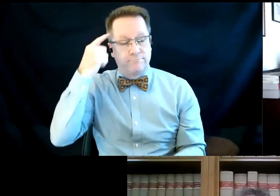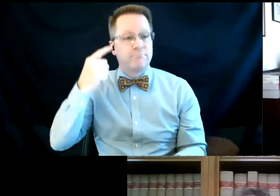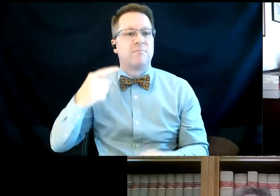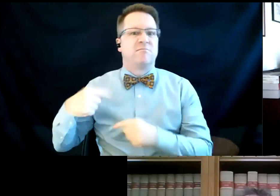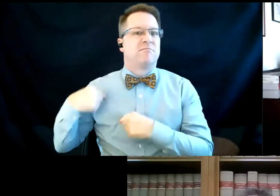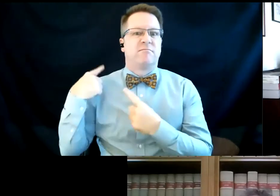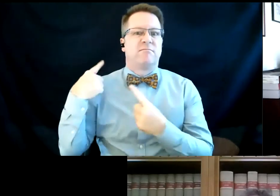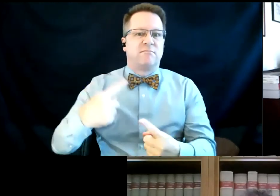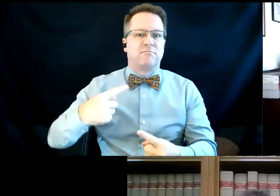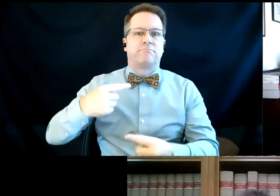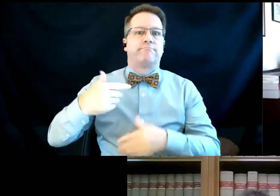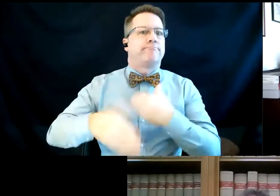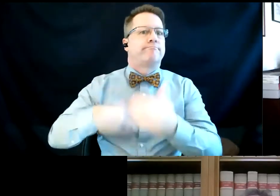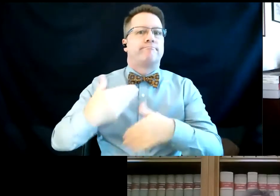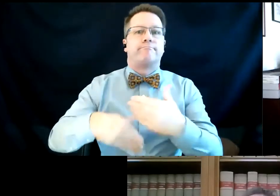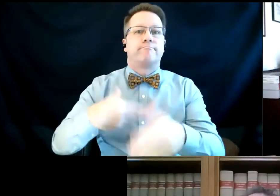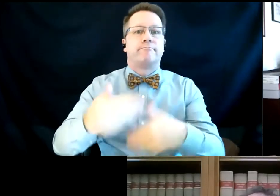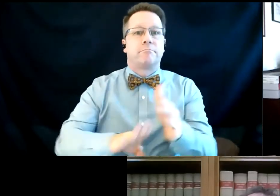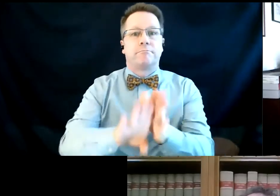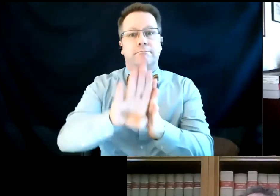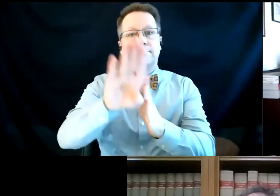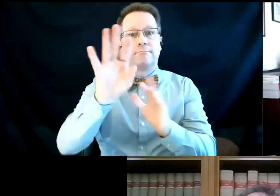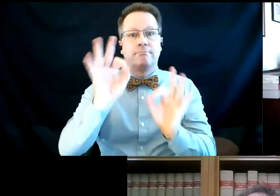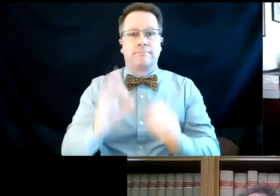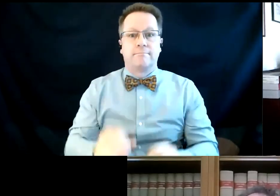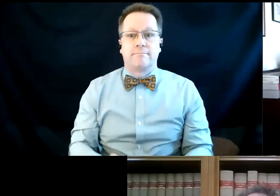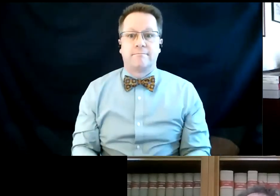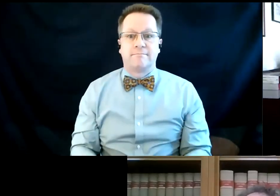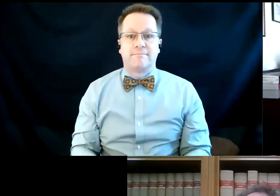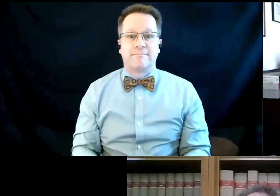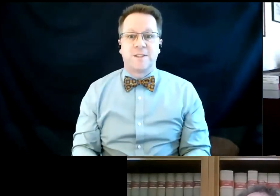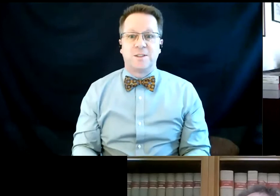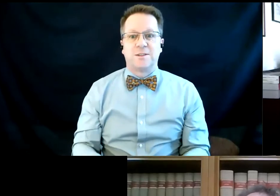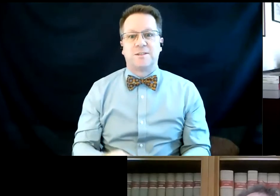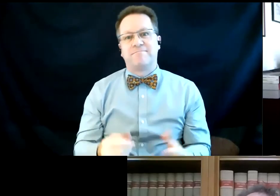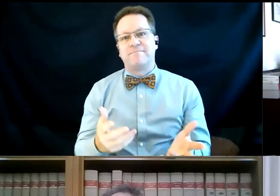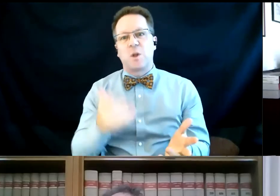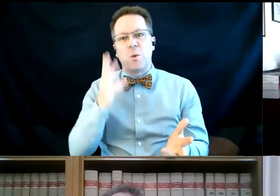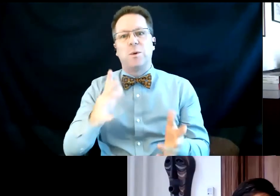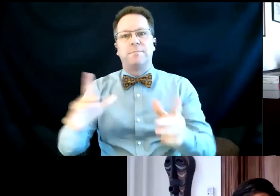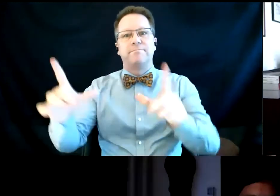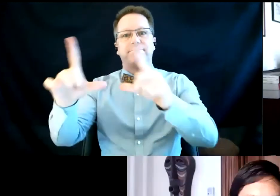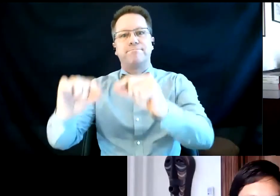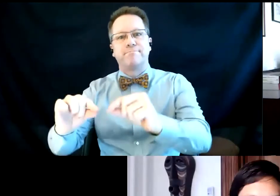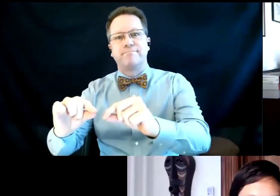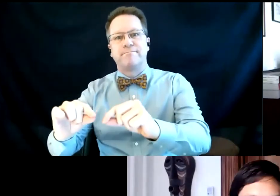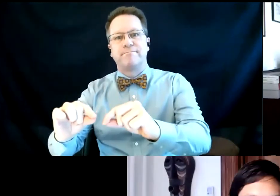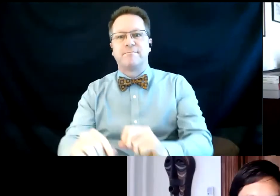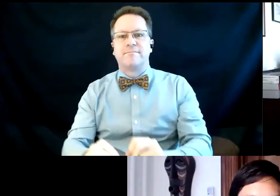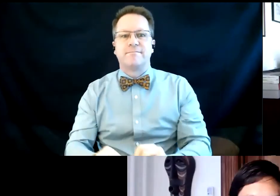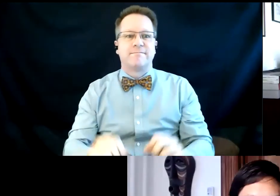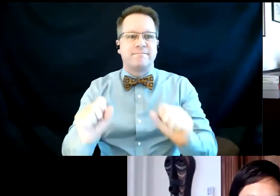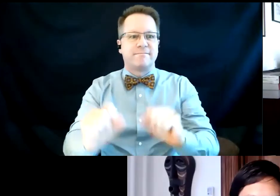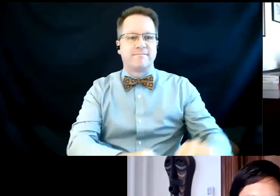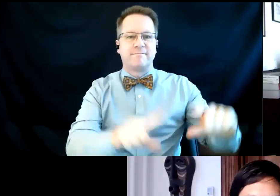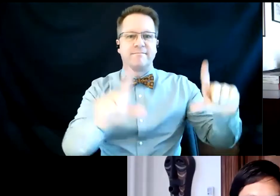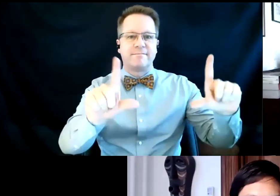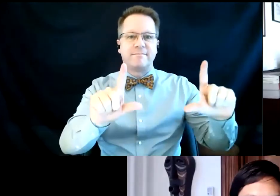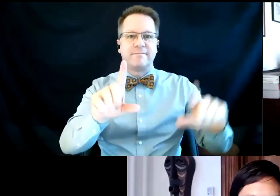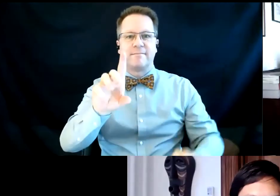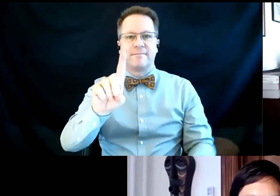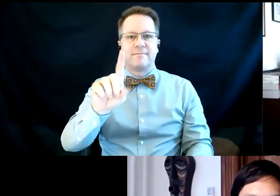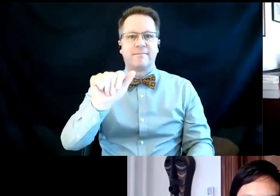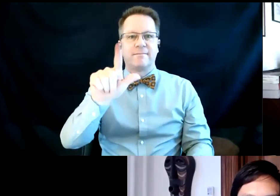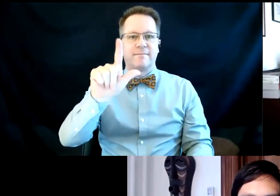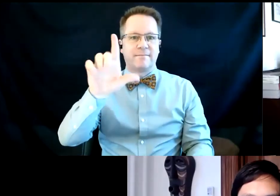you off the hook for now and bring Dale on. Stick around for the Q&A at the end. Thank you. Thanks, David. Hello,